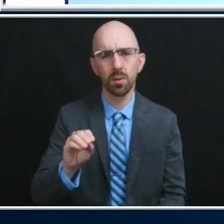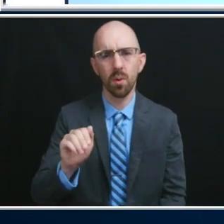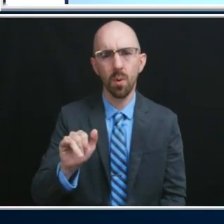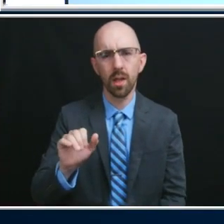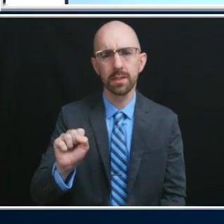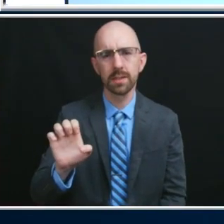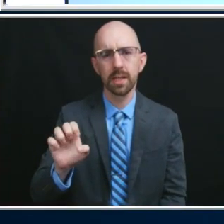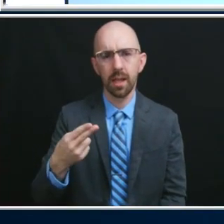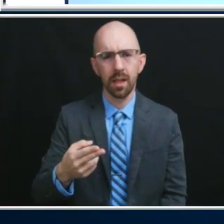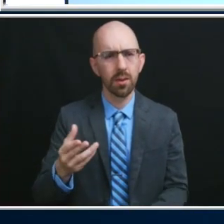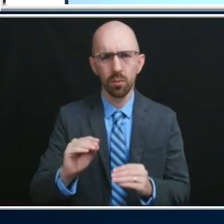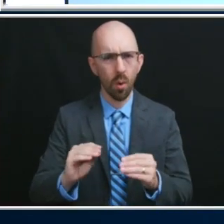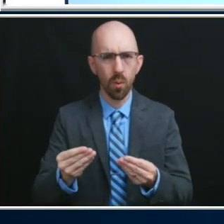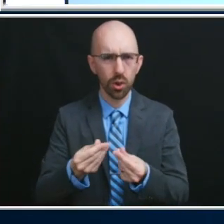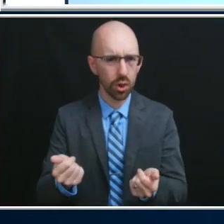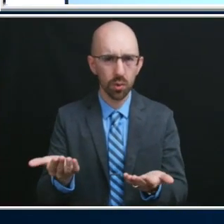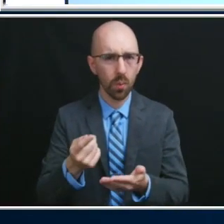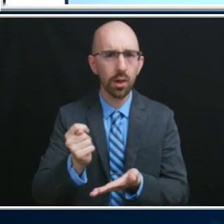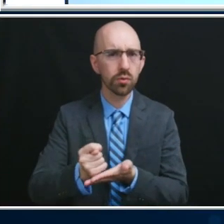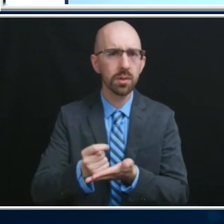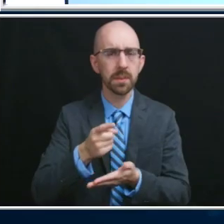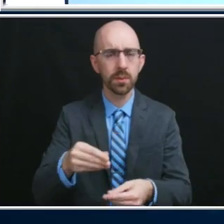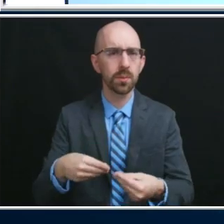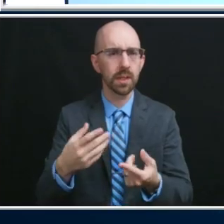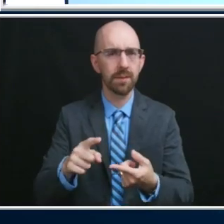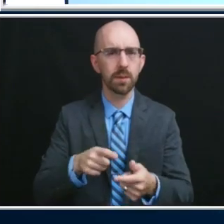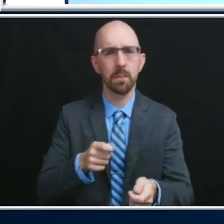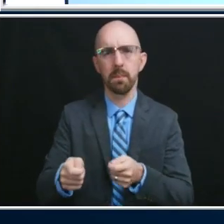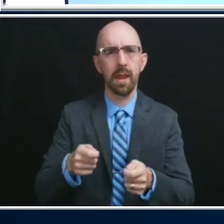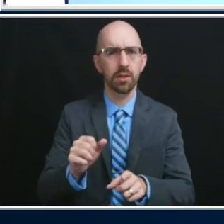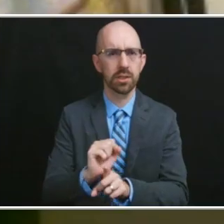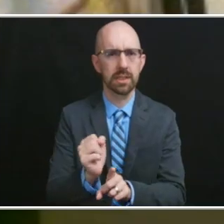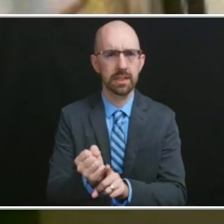what kind of treatments do you do to manage the condition?